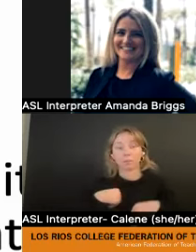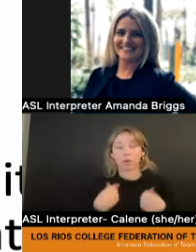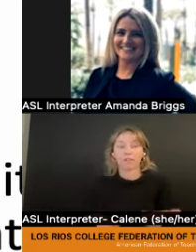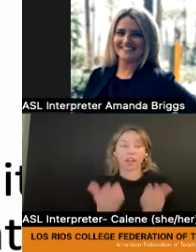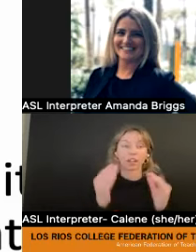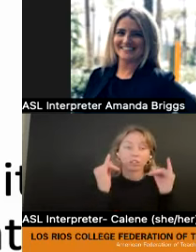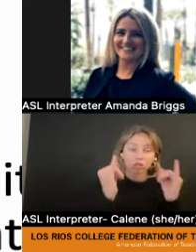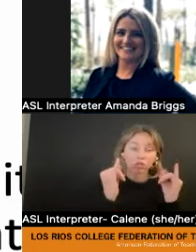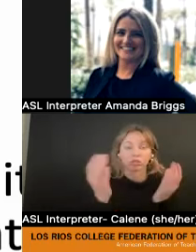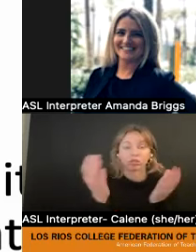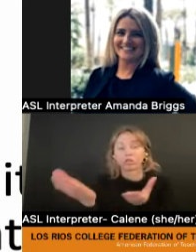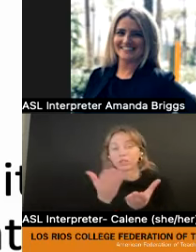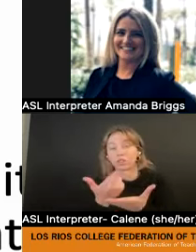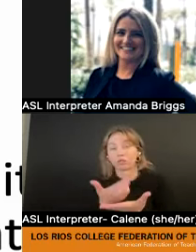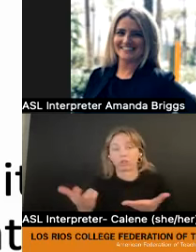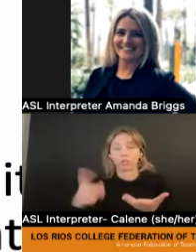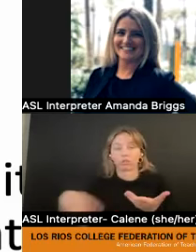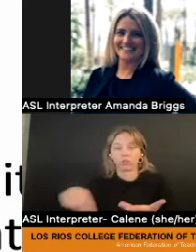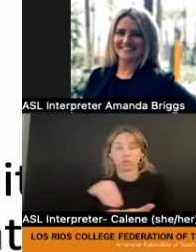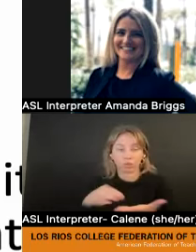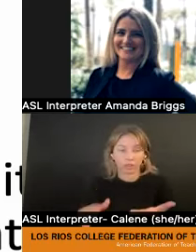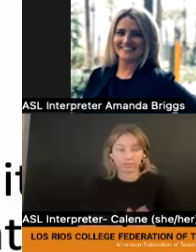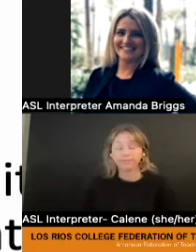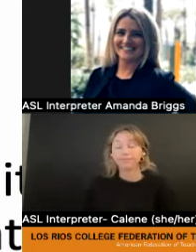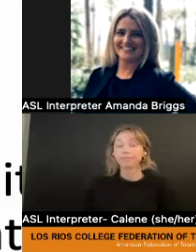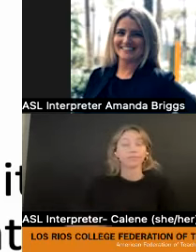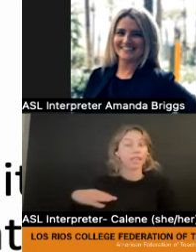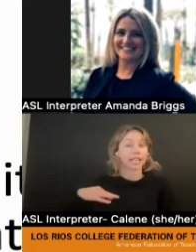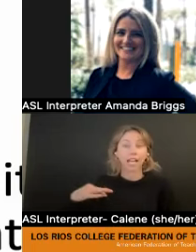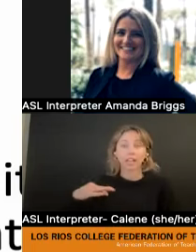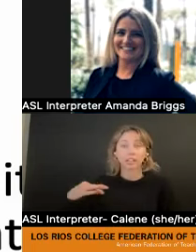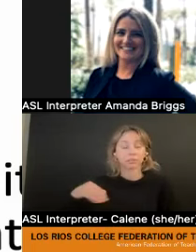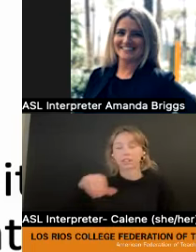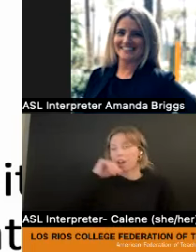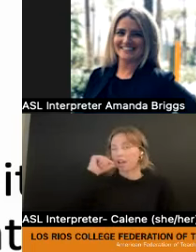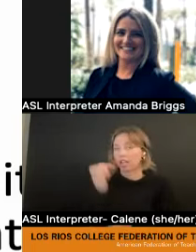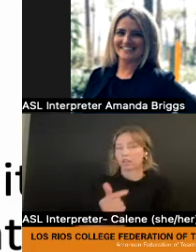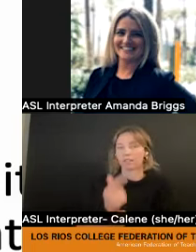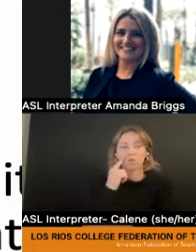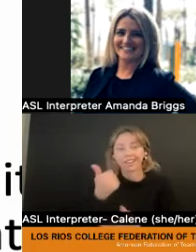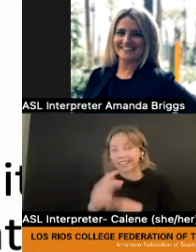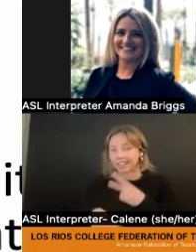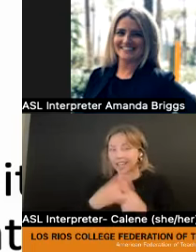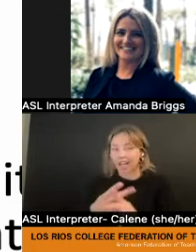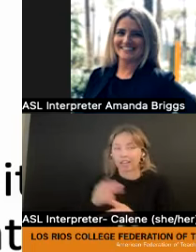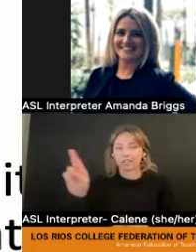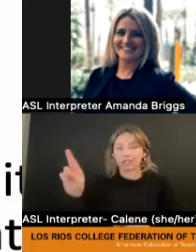the students. And eligibility is not a guarantee of any kind of remote assignment. It's an